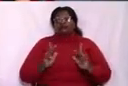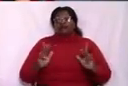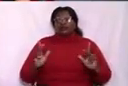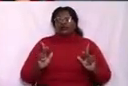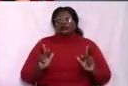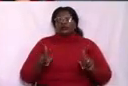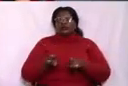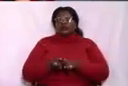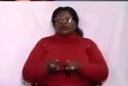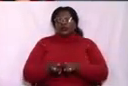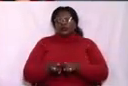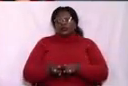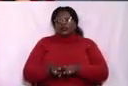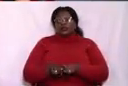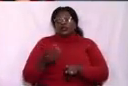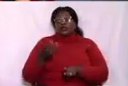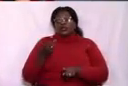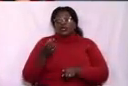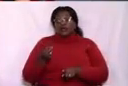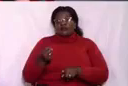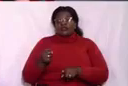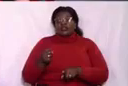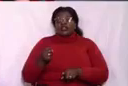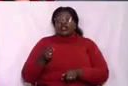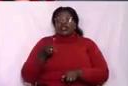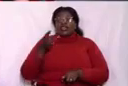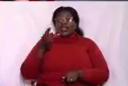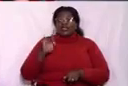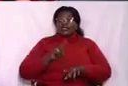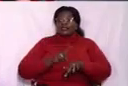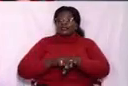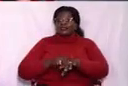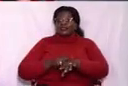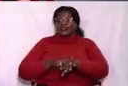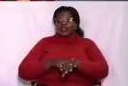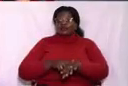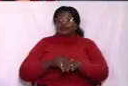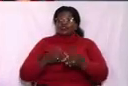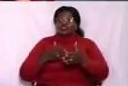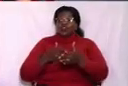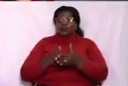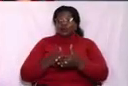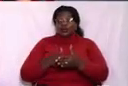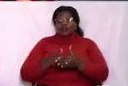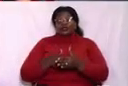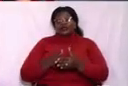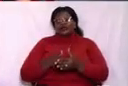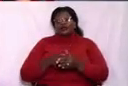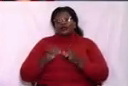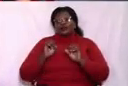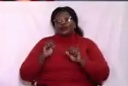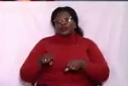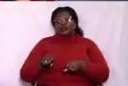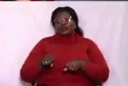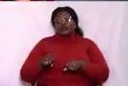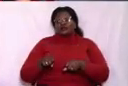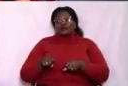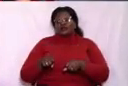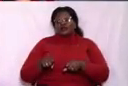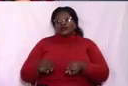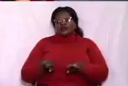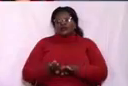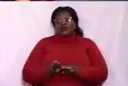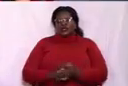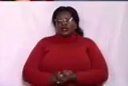a curfew of 8 o'clock, don't forget to get your Swift 30 and have fun. All right. Before we go, another comment from Penny